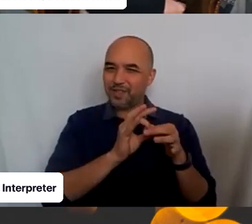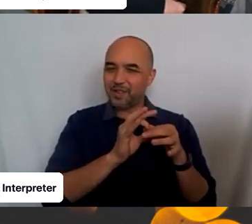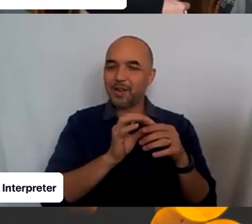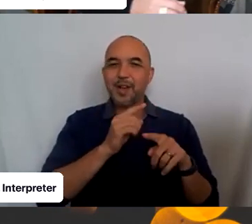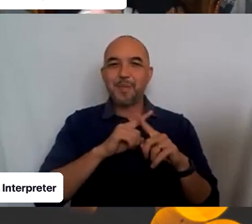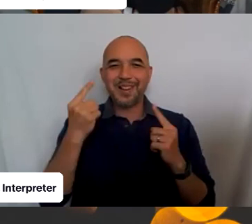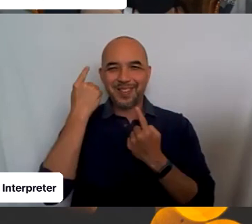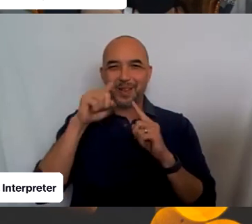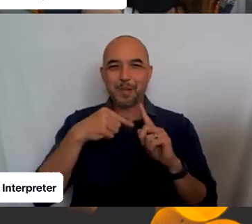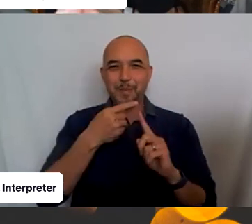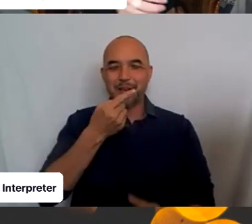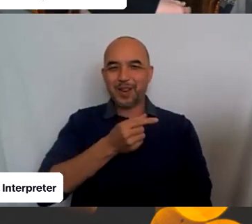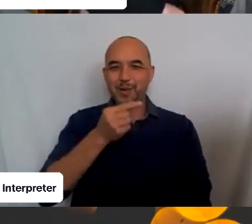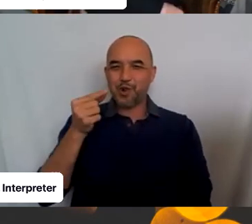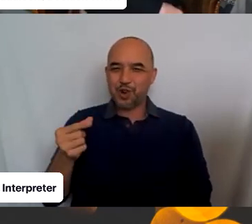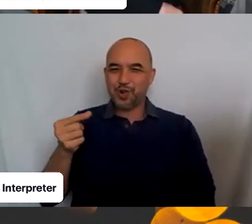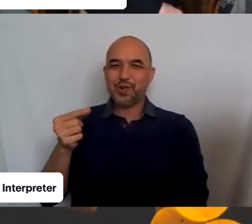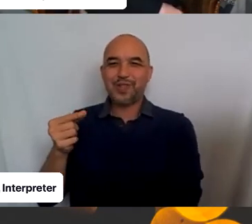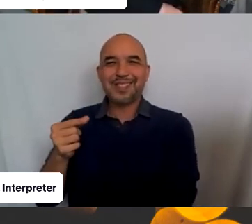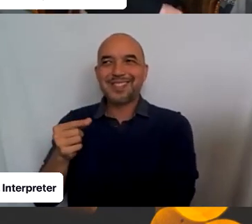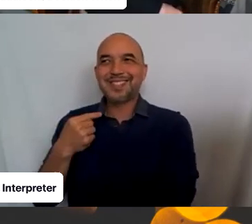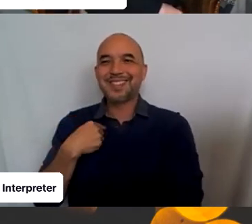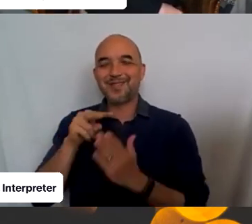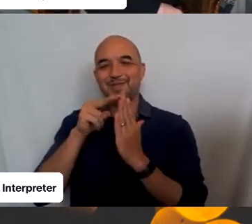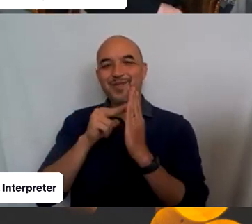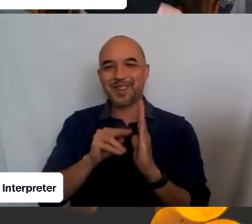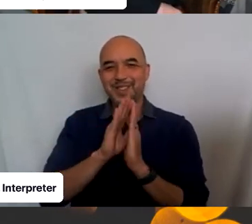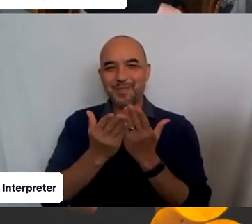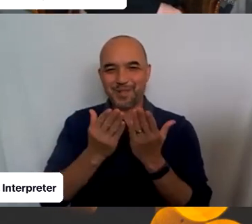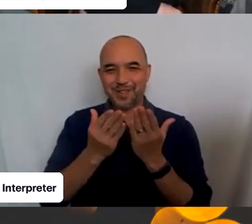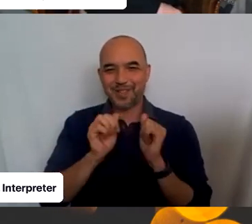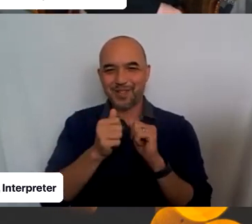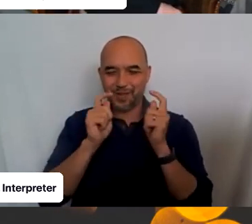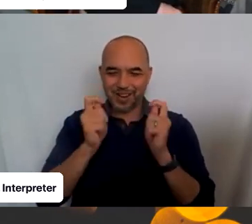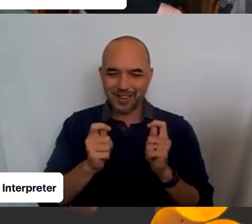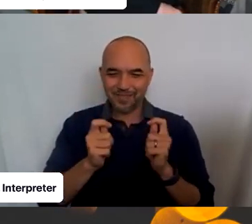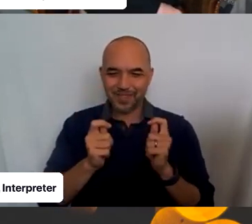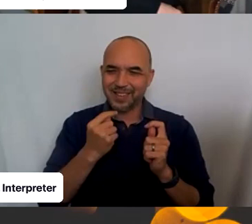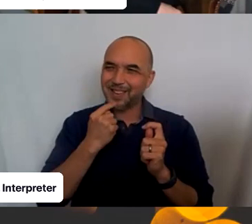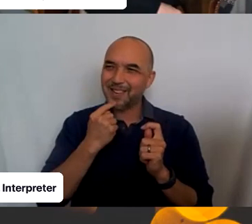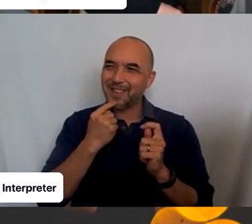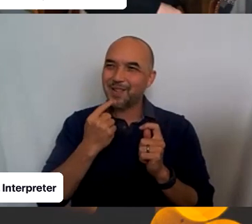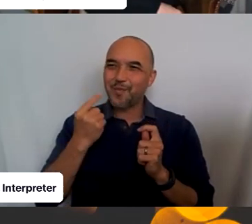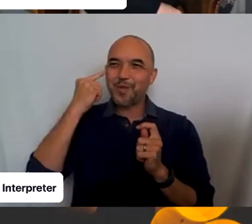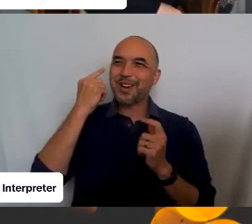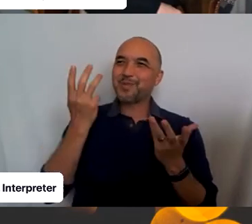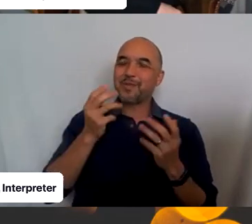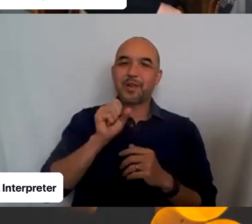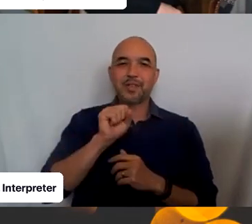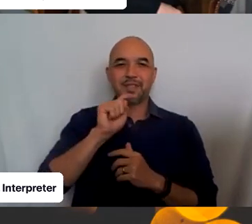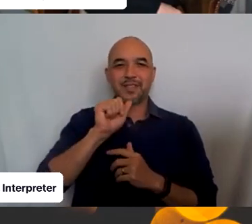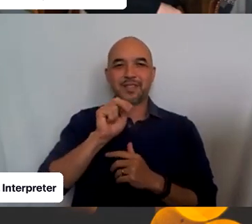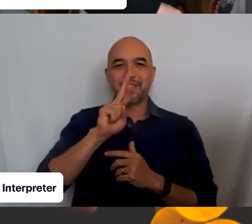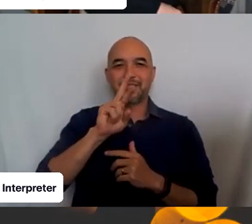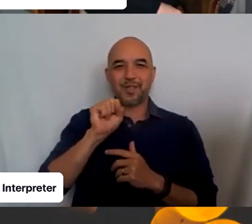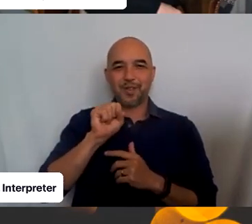as I was reading through the book again for edits, I was like, you know what this really reminds me of? It reminds me of Stars Hollow, and just the quirky